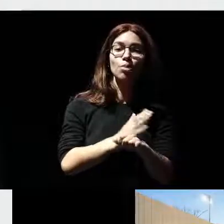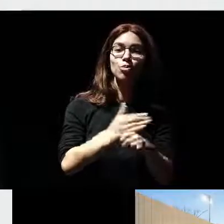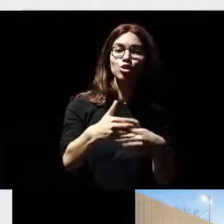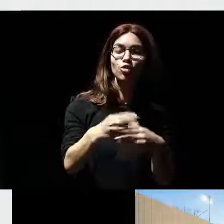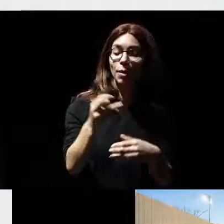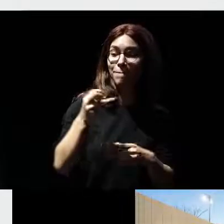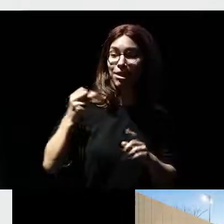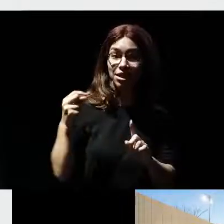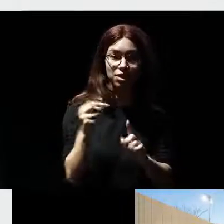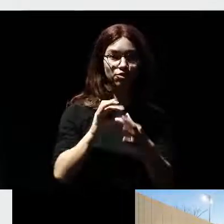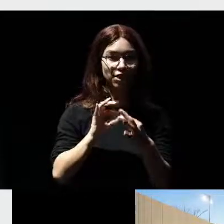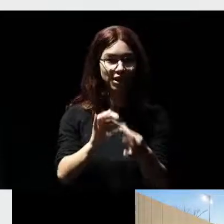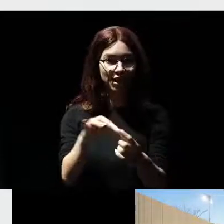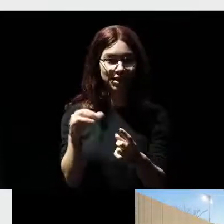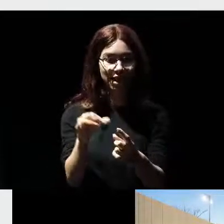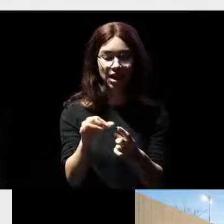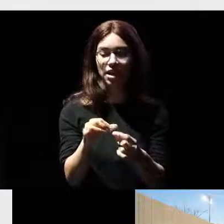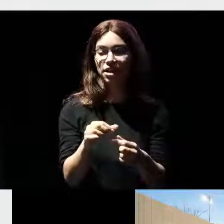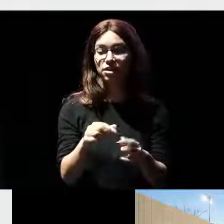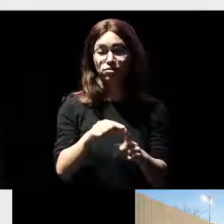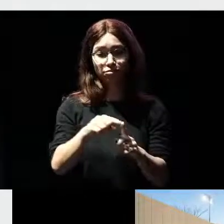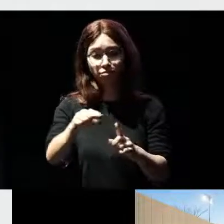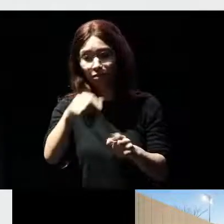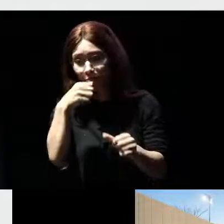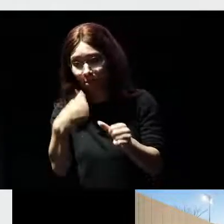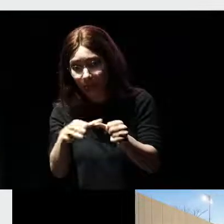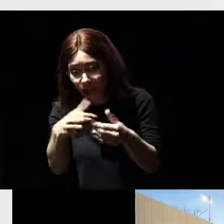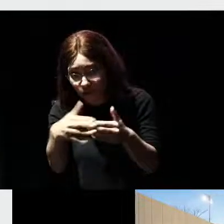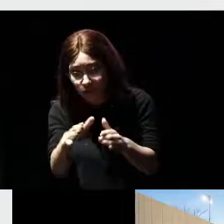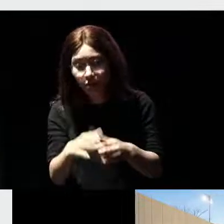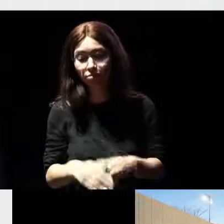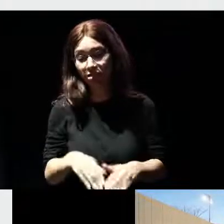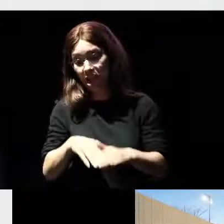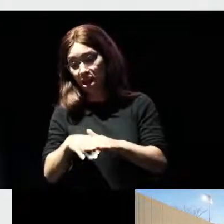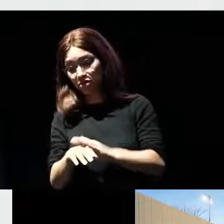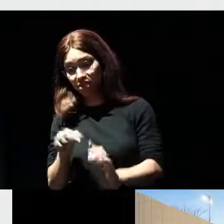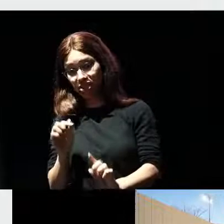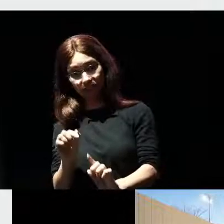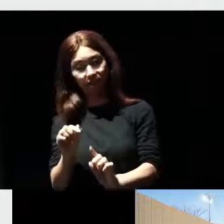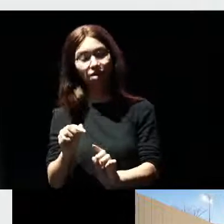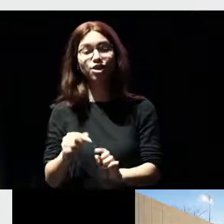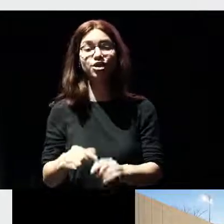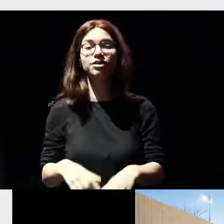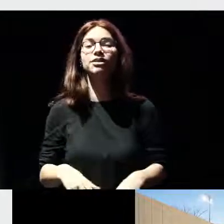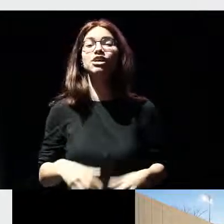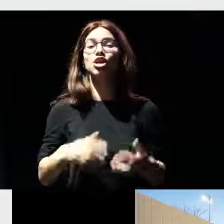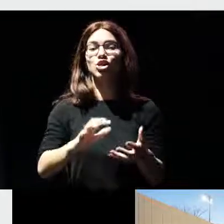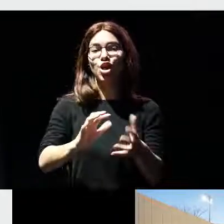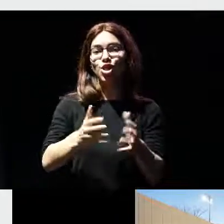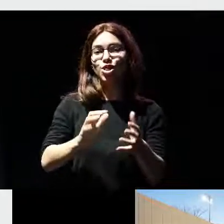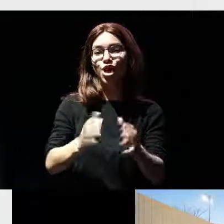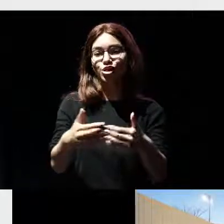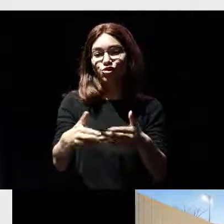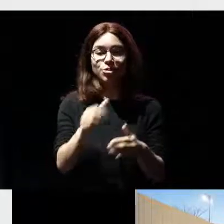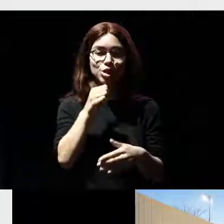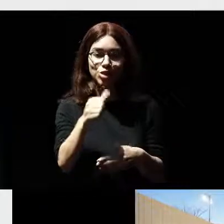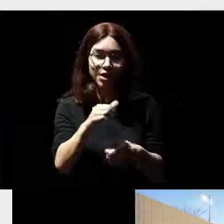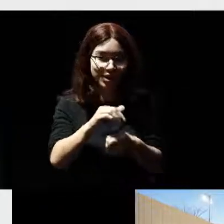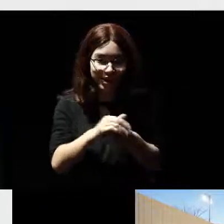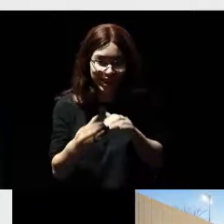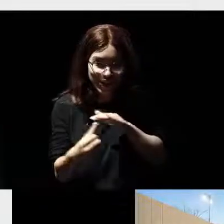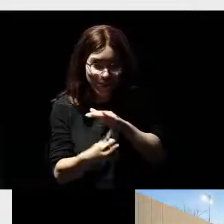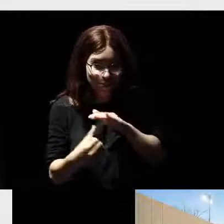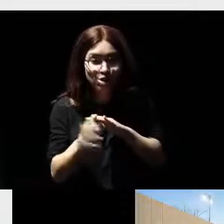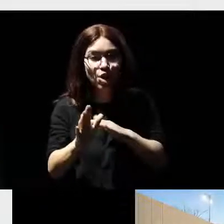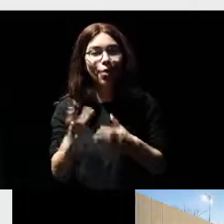off of that. There's the mail room and entry is down below. The laundry room is something that's not hidden away in the basement, but it's a